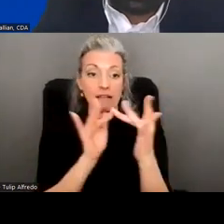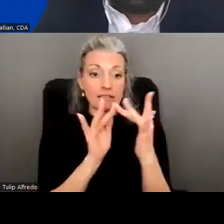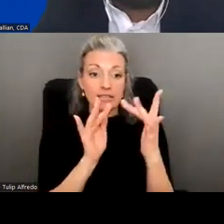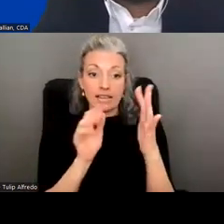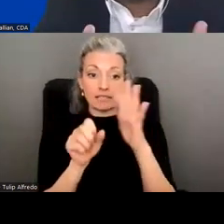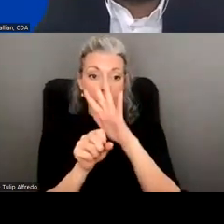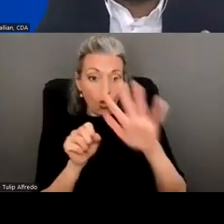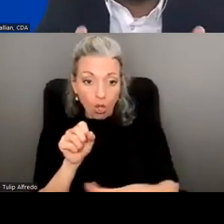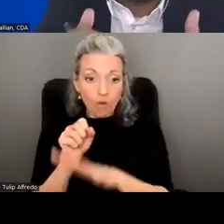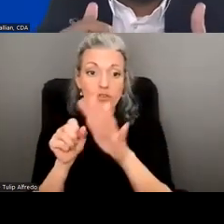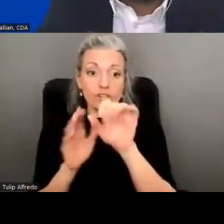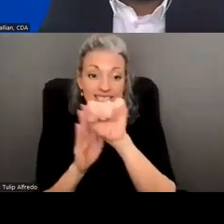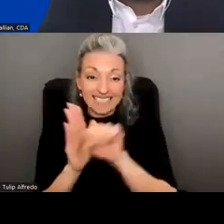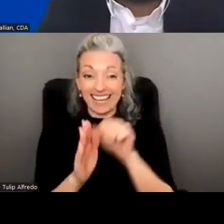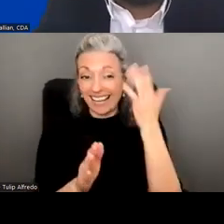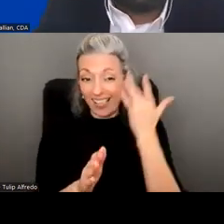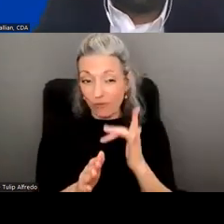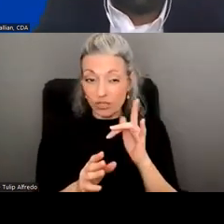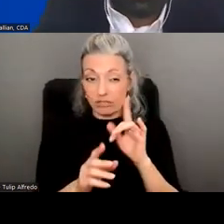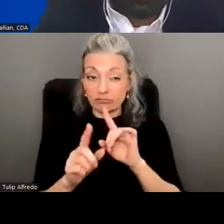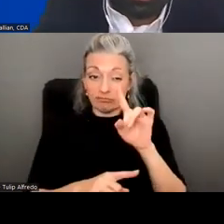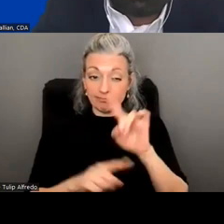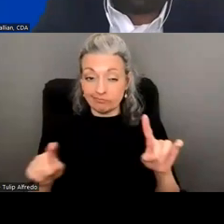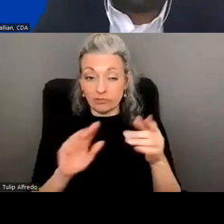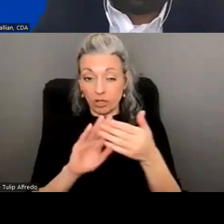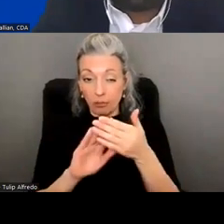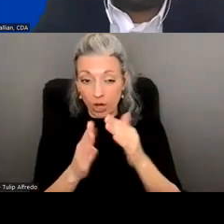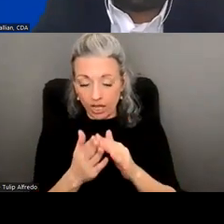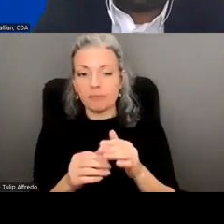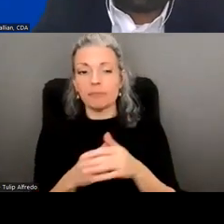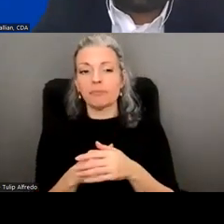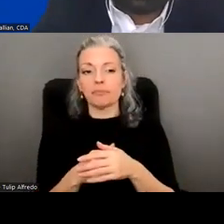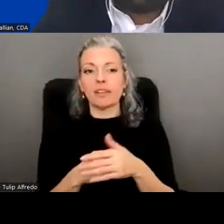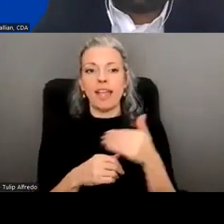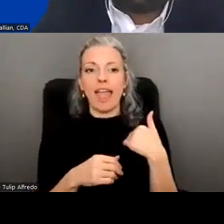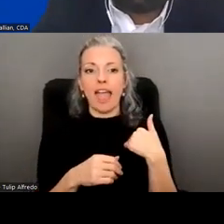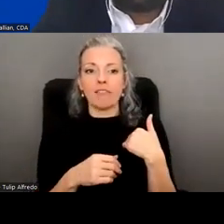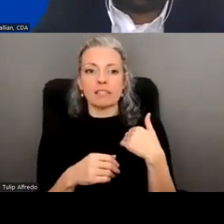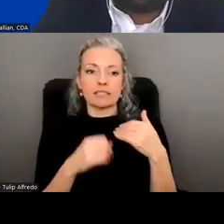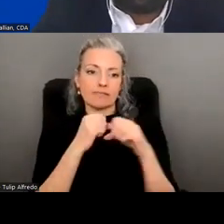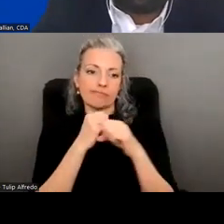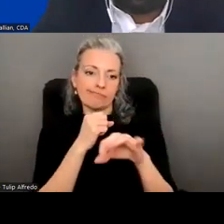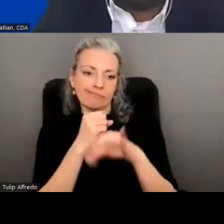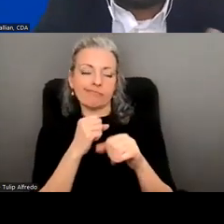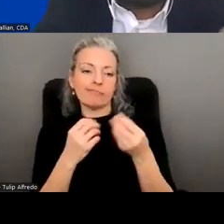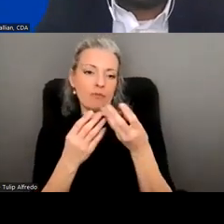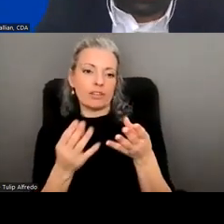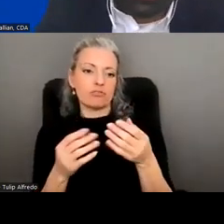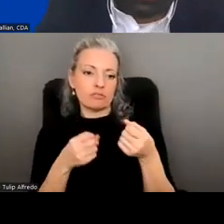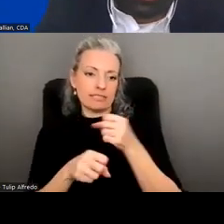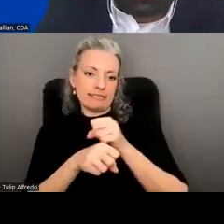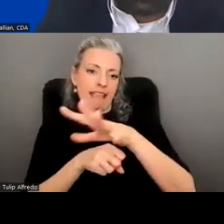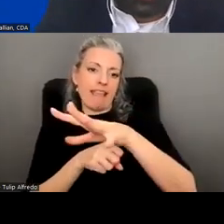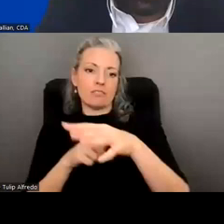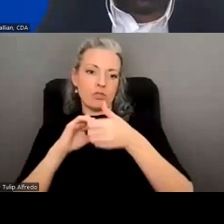in the state and every type of community, rural, frontier, urban. I have some promotional materials I can send out to the partnership. It's as easy as